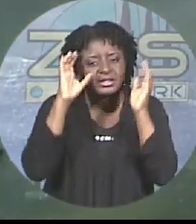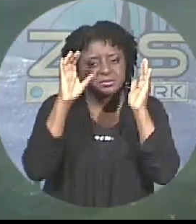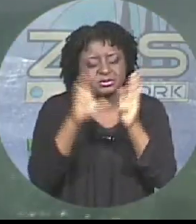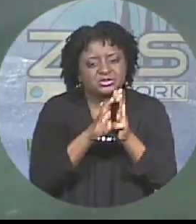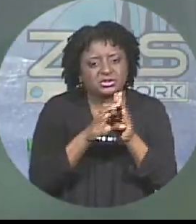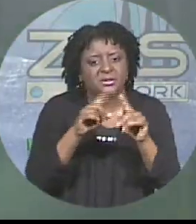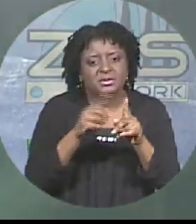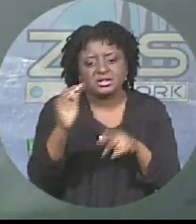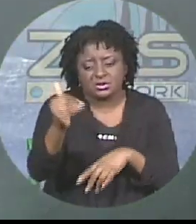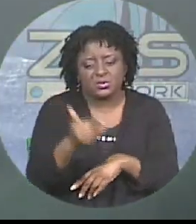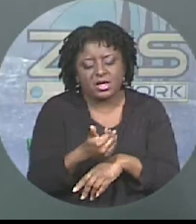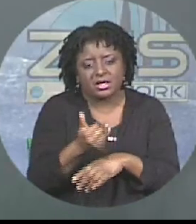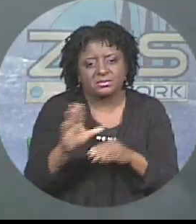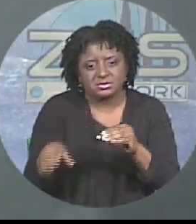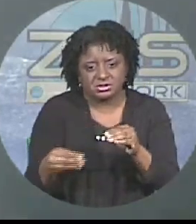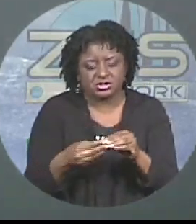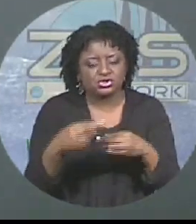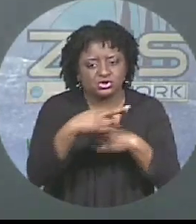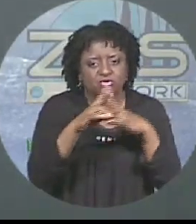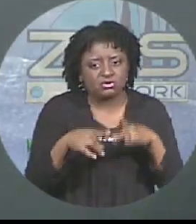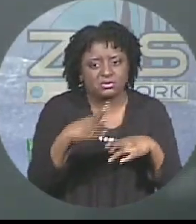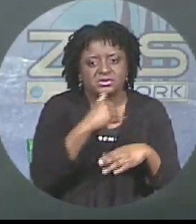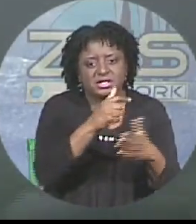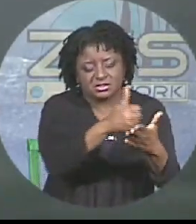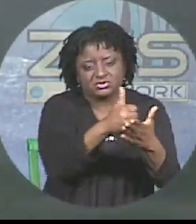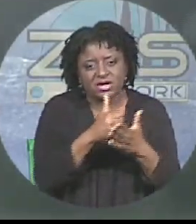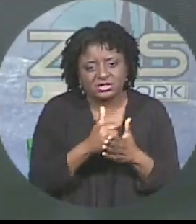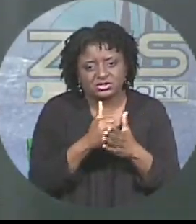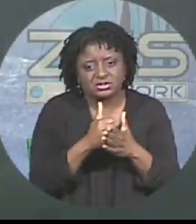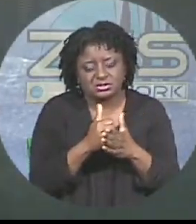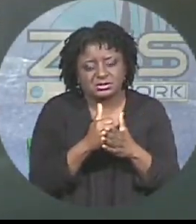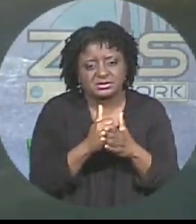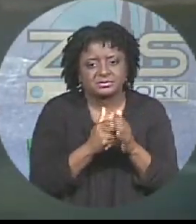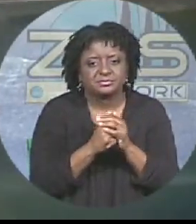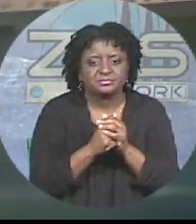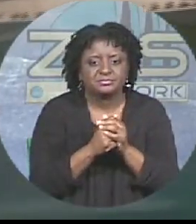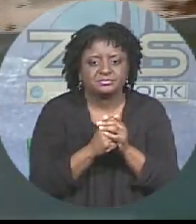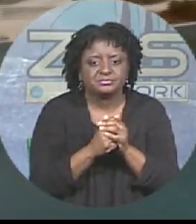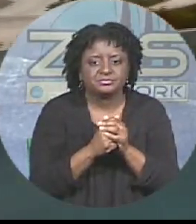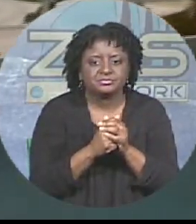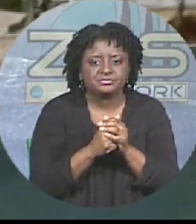attractions, but questions the wisdom of premature opening without advertisement.